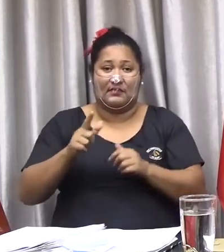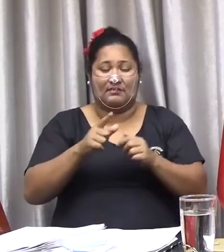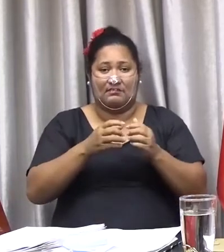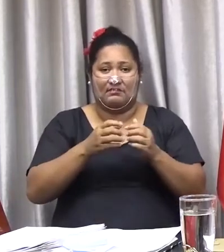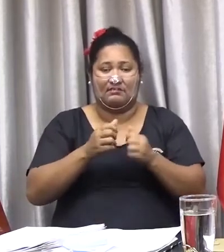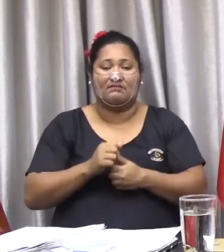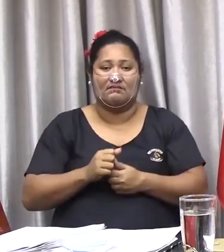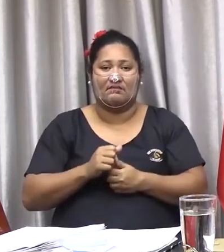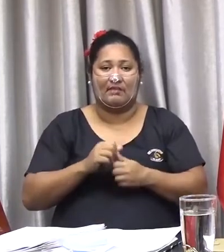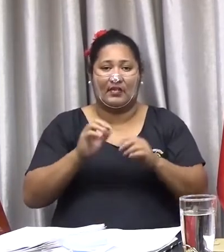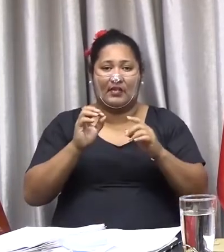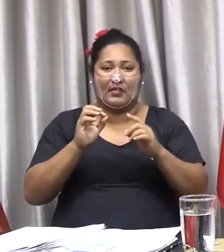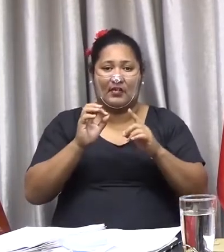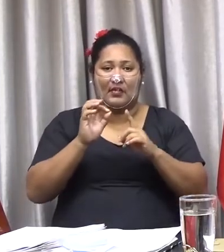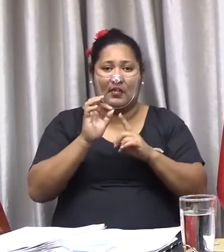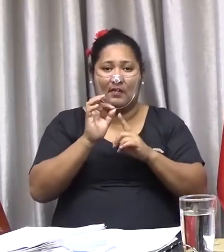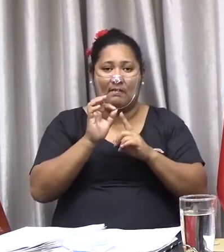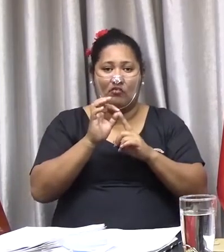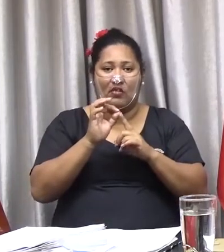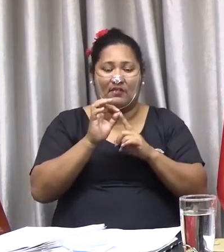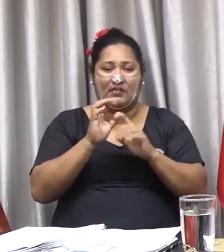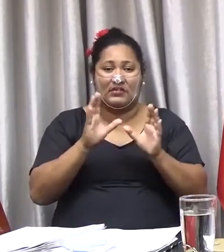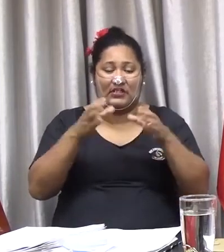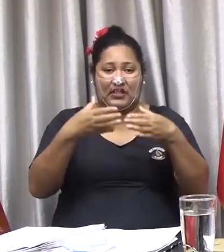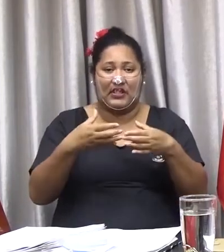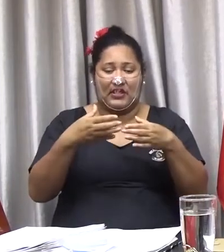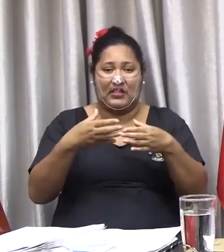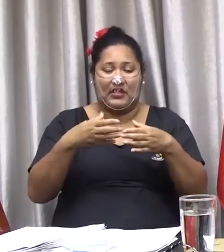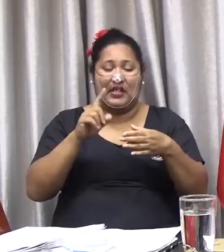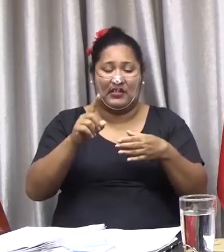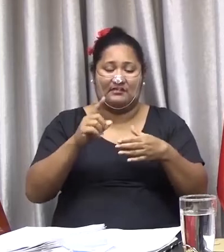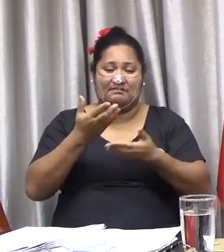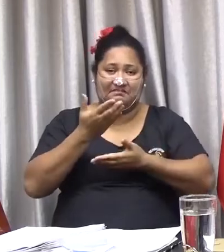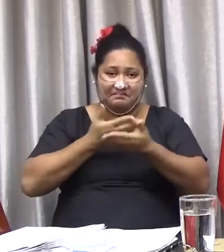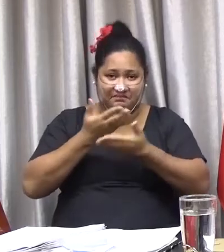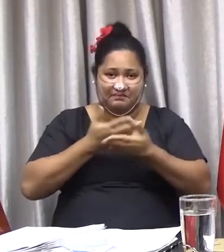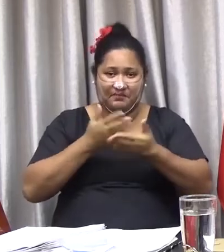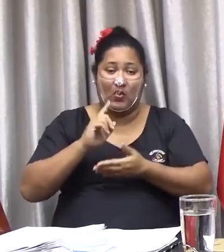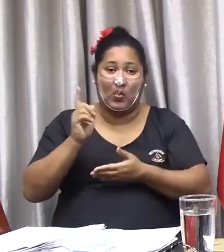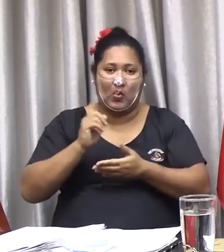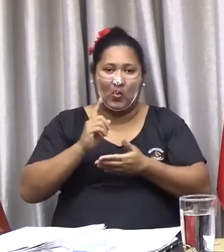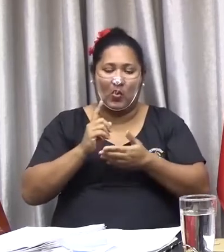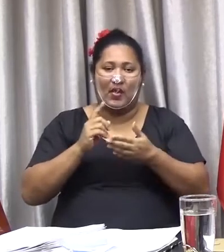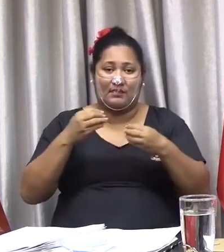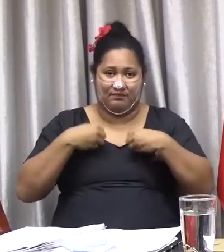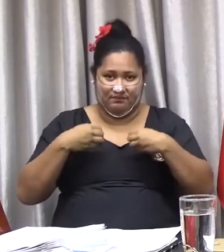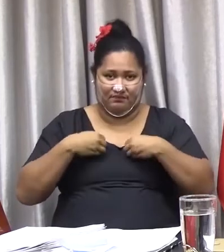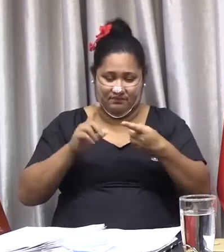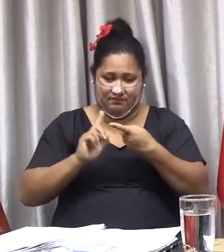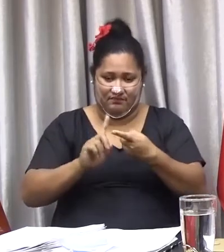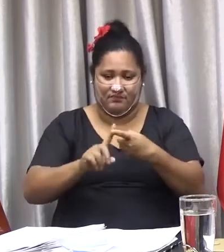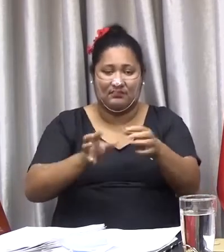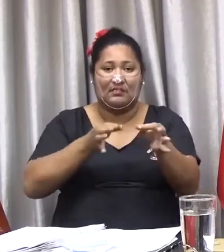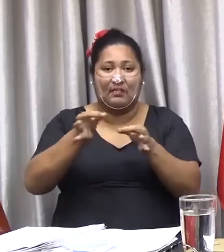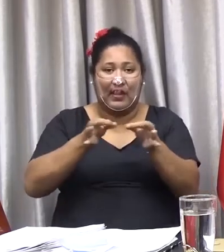corporations, private sector and civil society are required to implement their business continuity